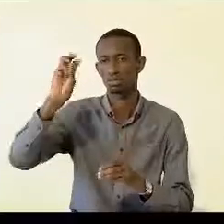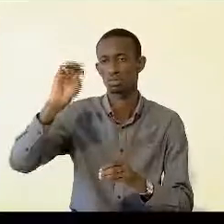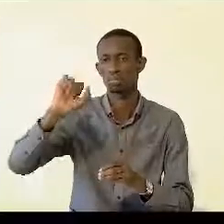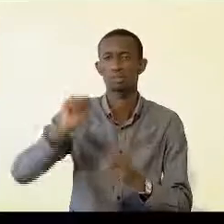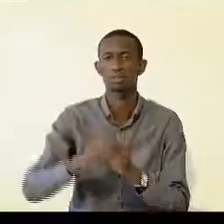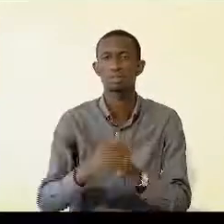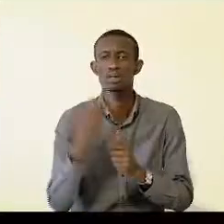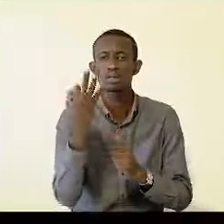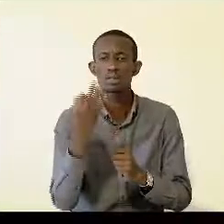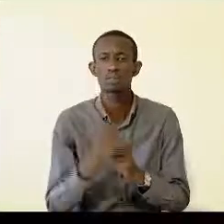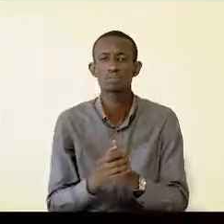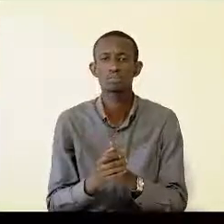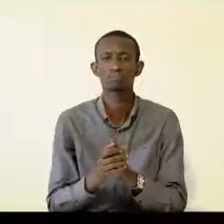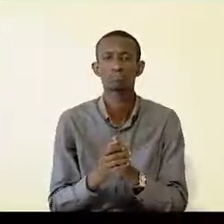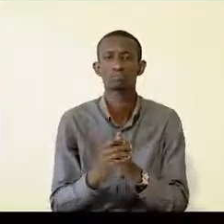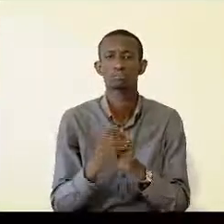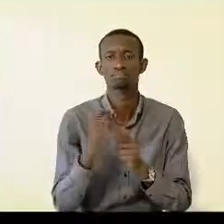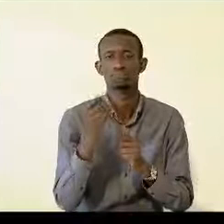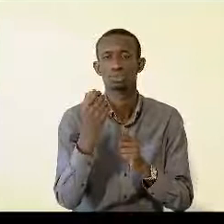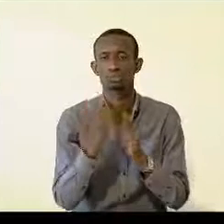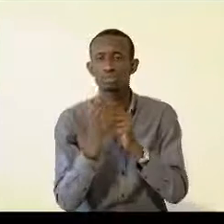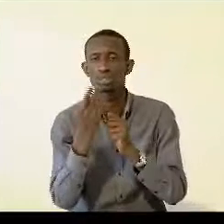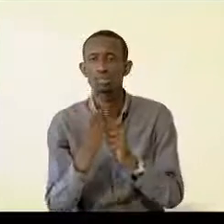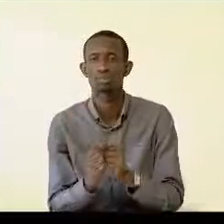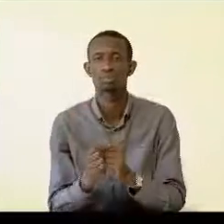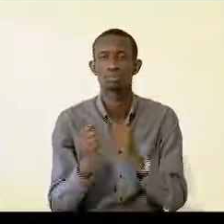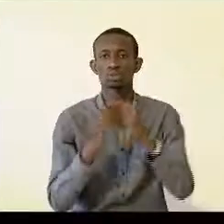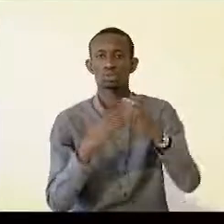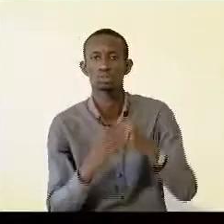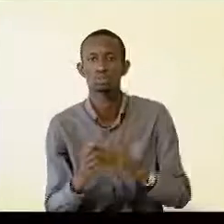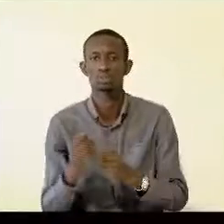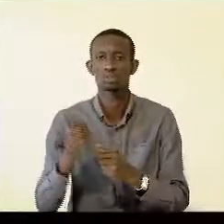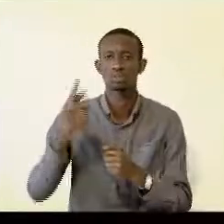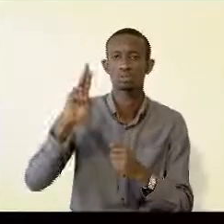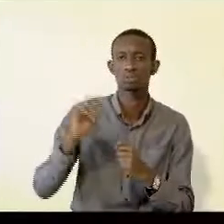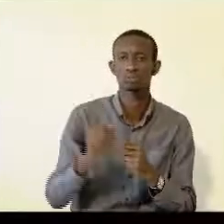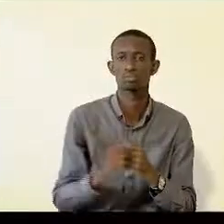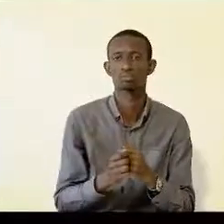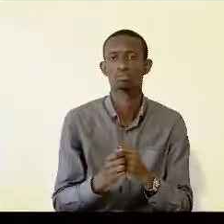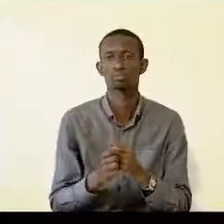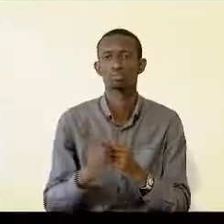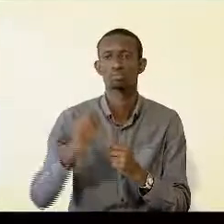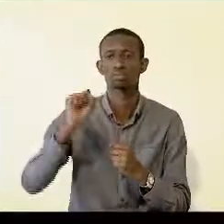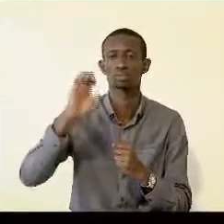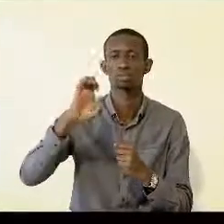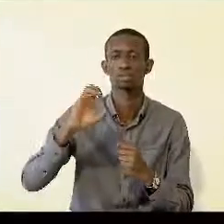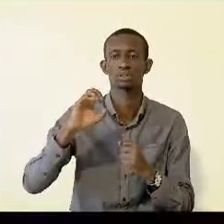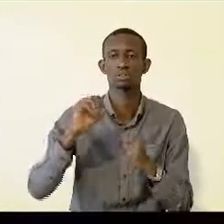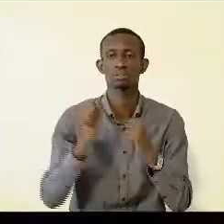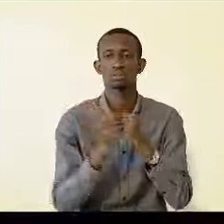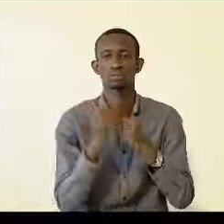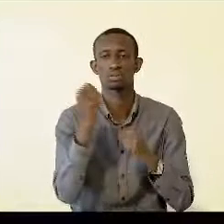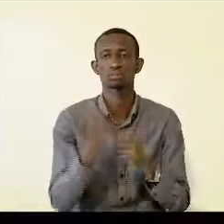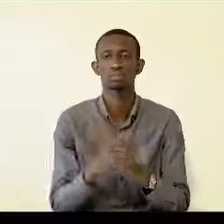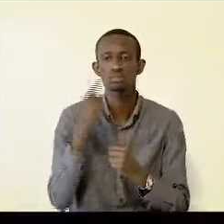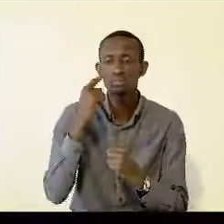11, potassium 19, rubidium 37, and cesium 55. As we move down the group, the atomic number